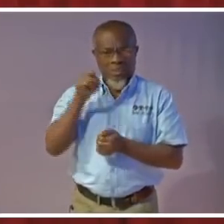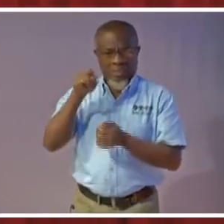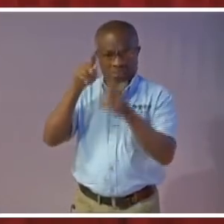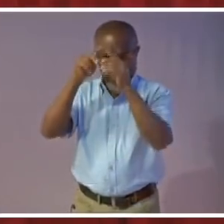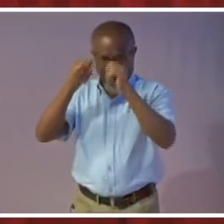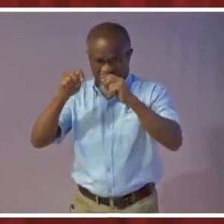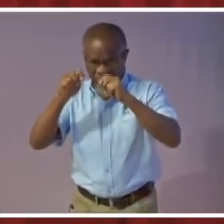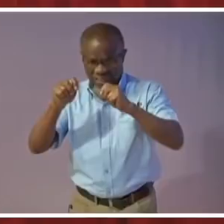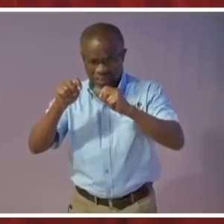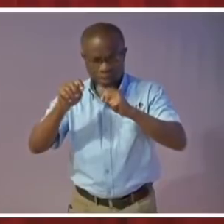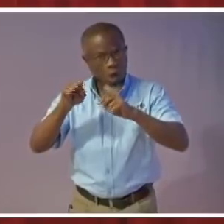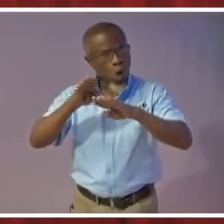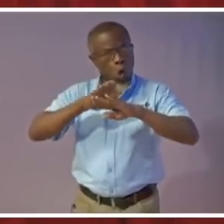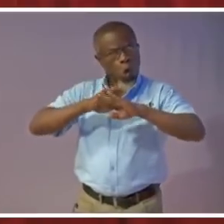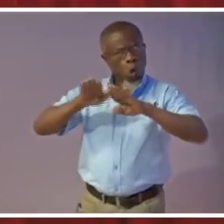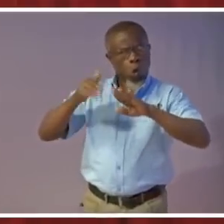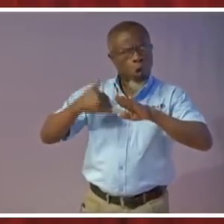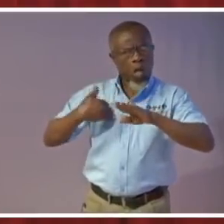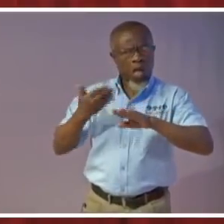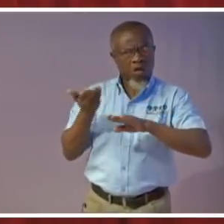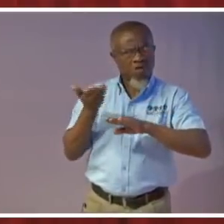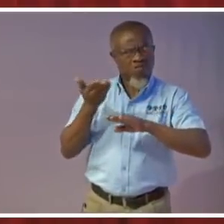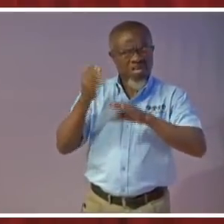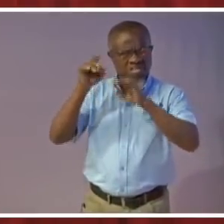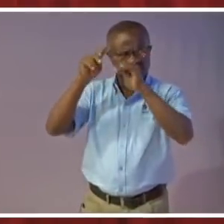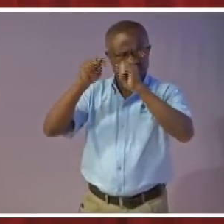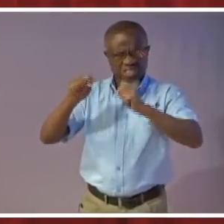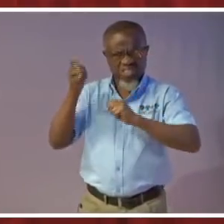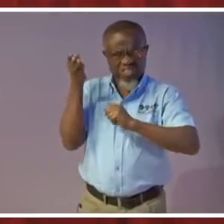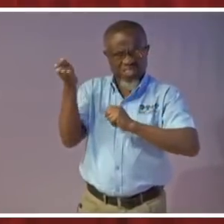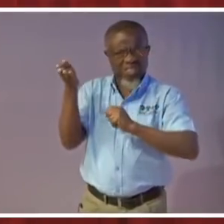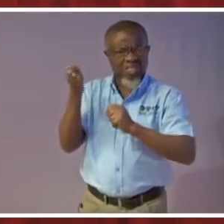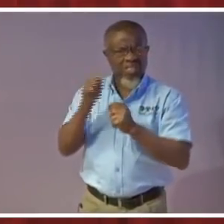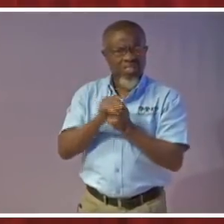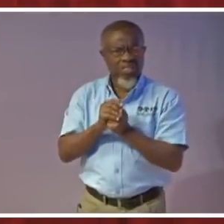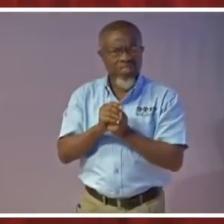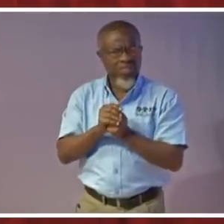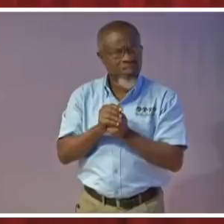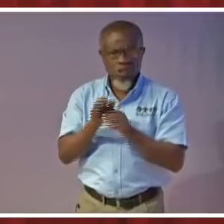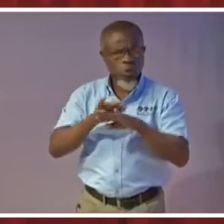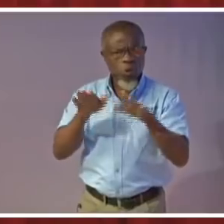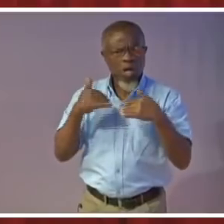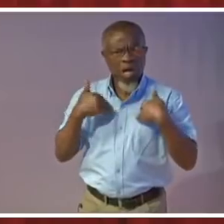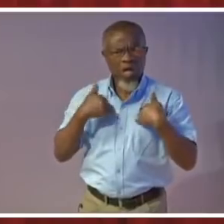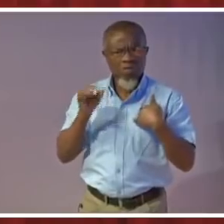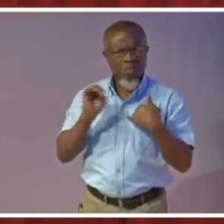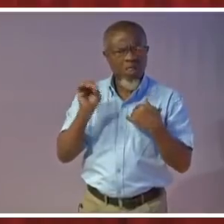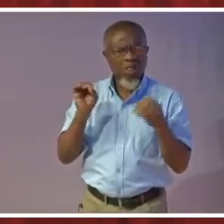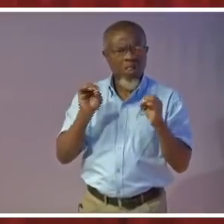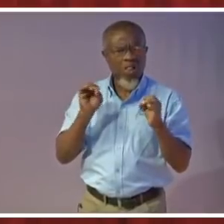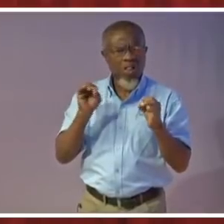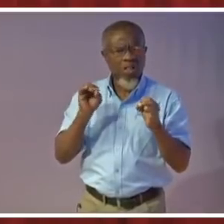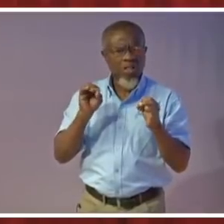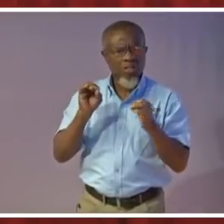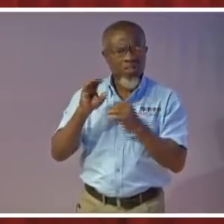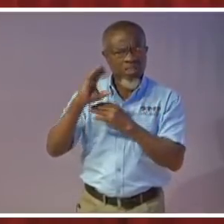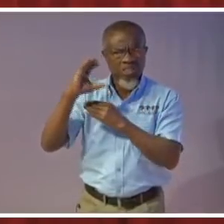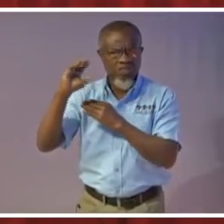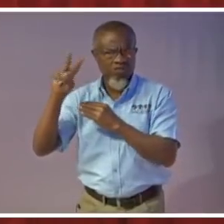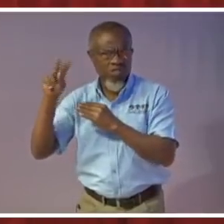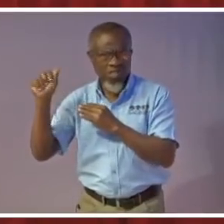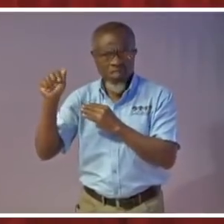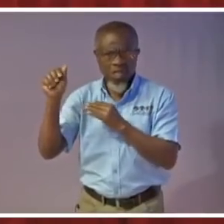facility. So maybe Dr. Richards can take this one. There are no tents at the Cooper facility.